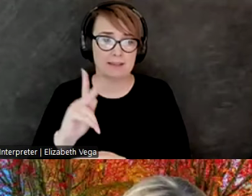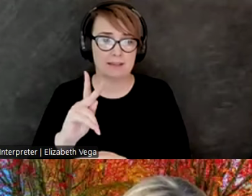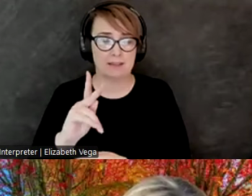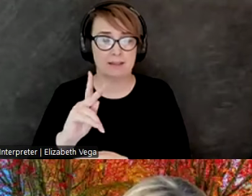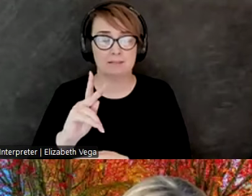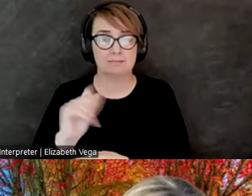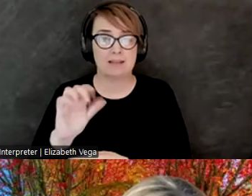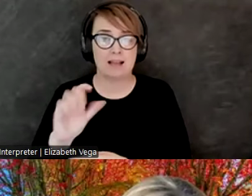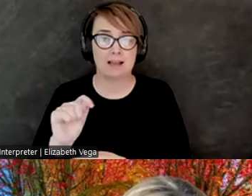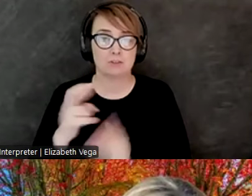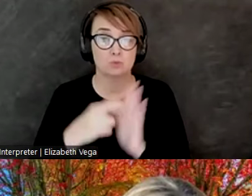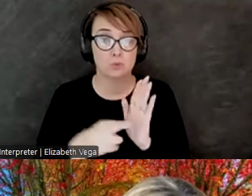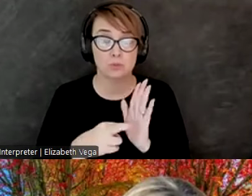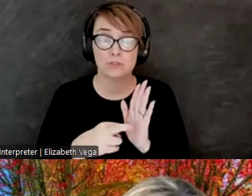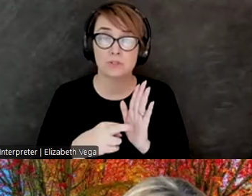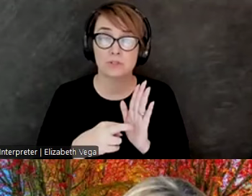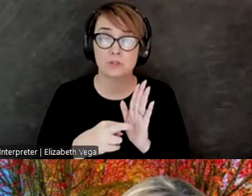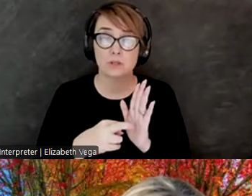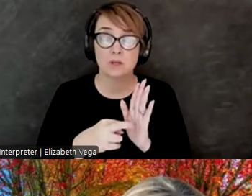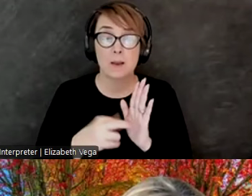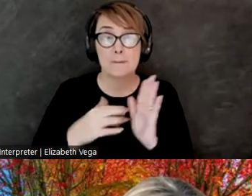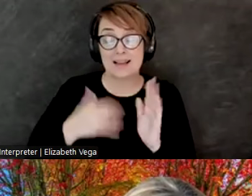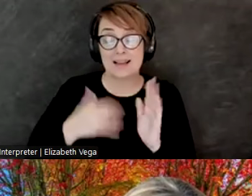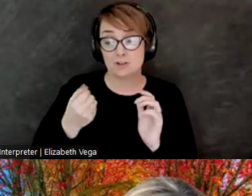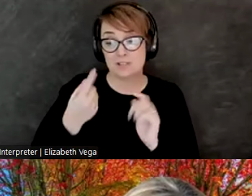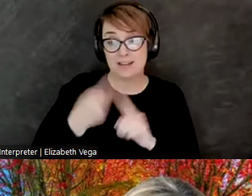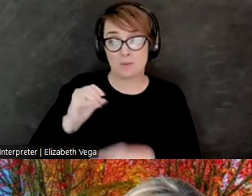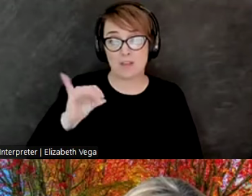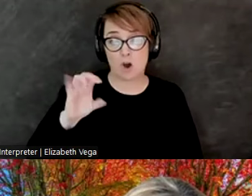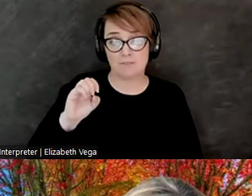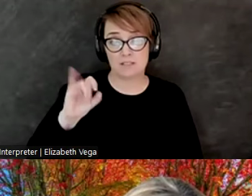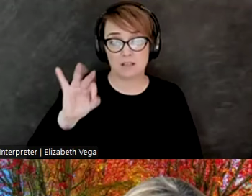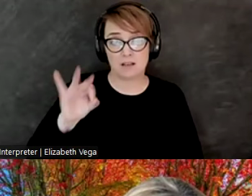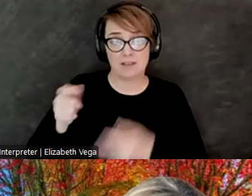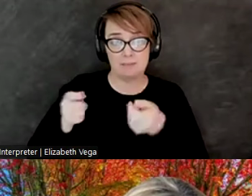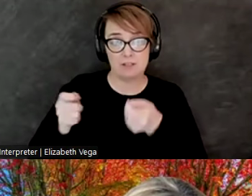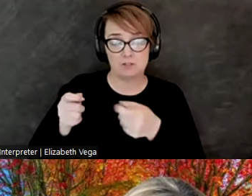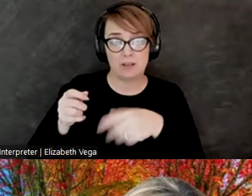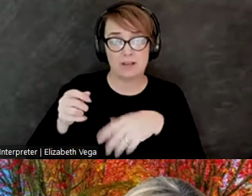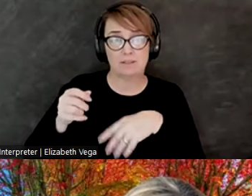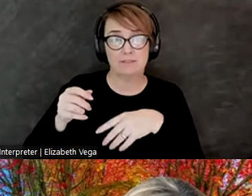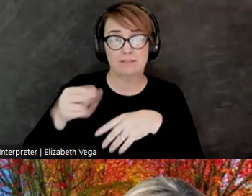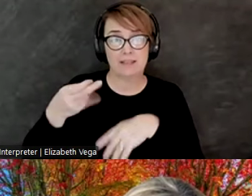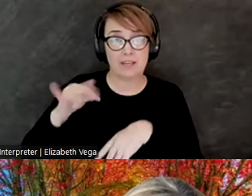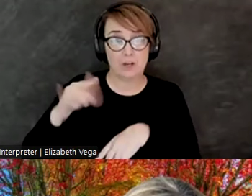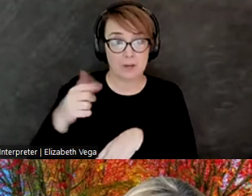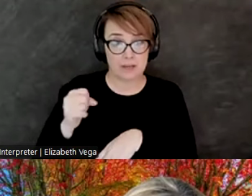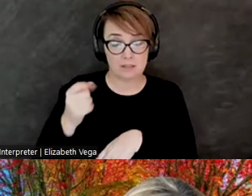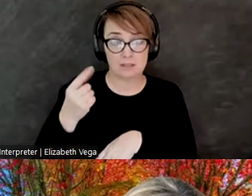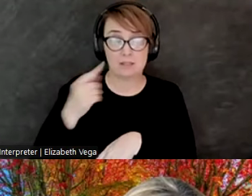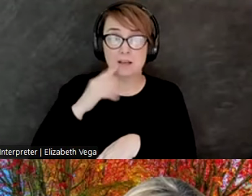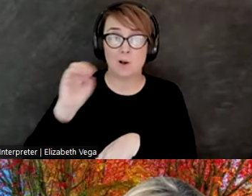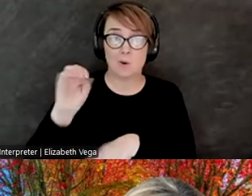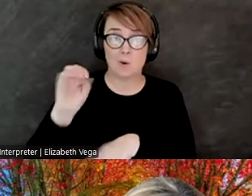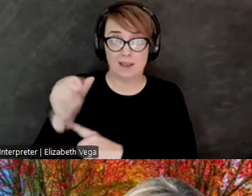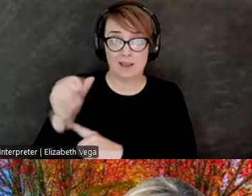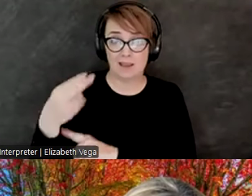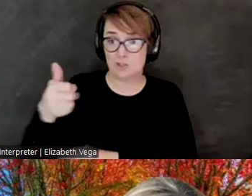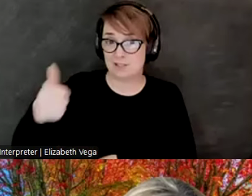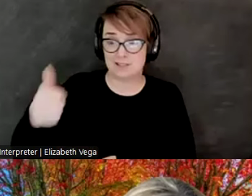my understanding from Office of Administrative Hearings is that the office would not be in a position to sort